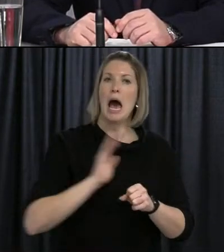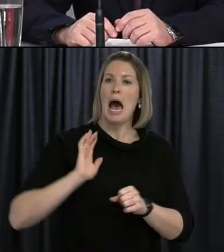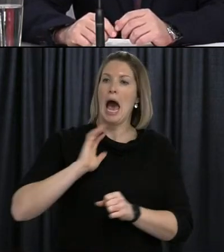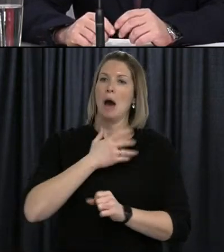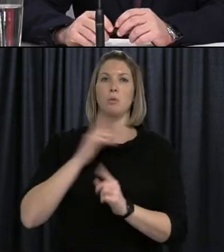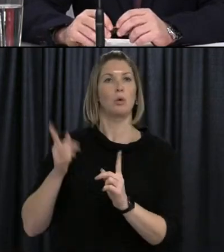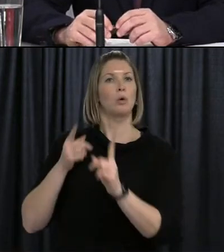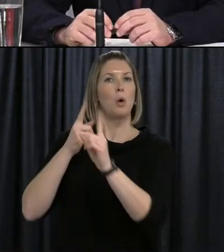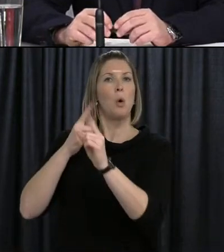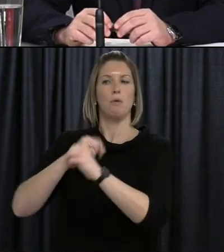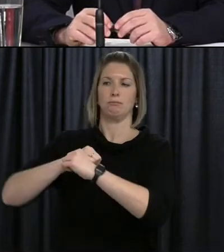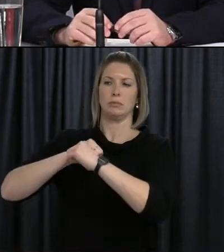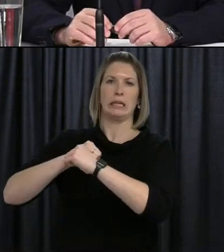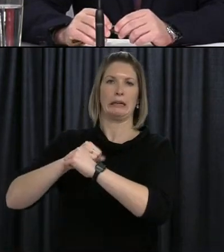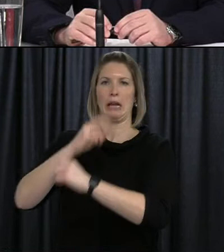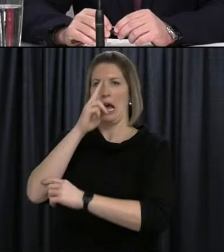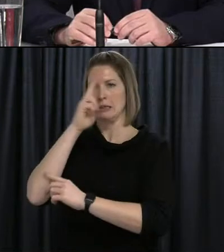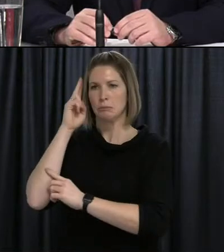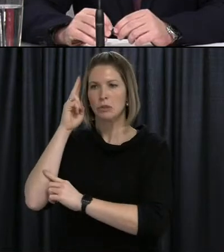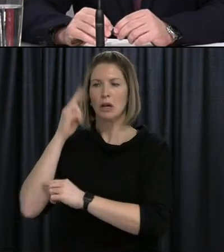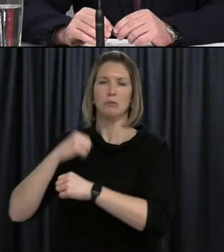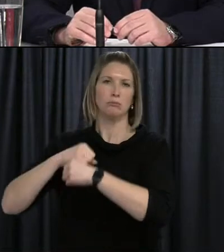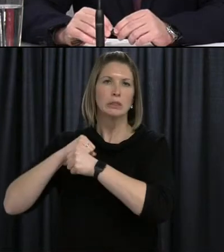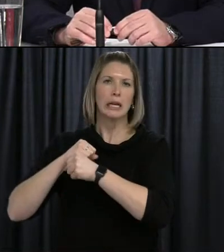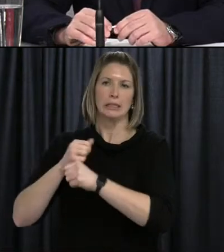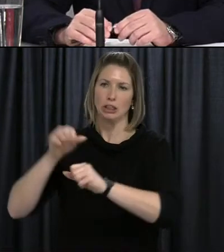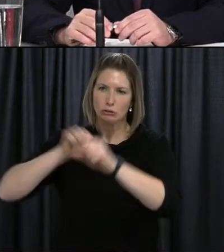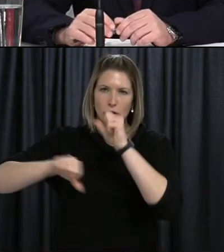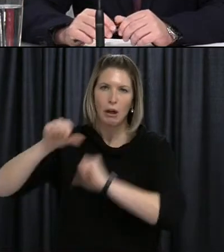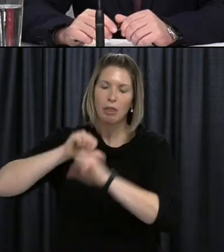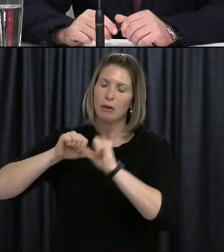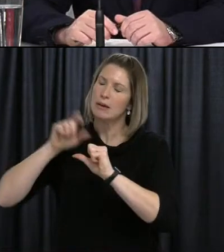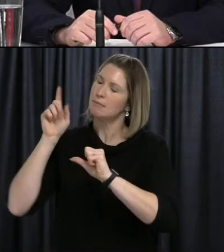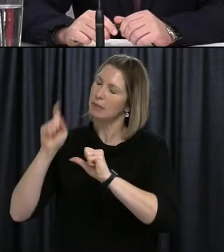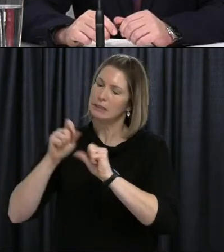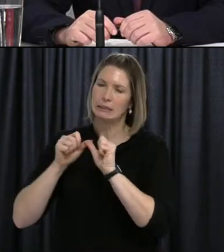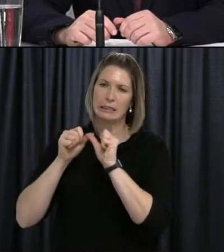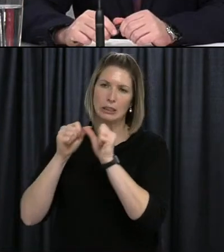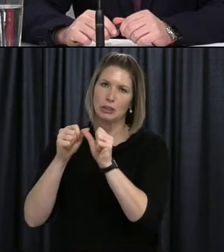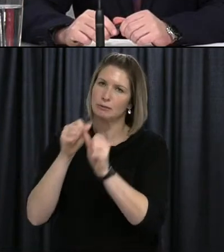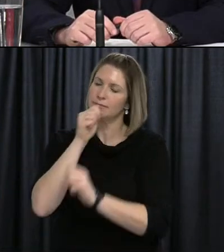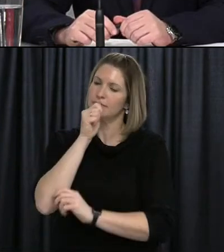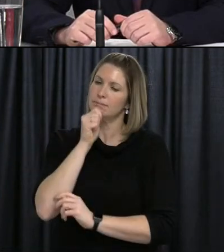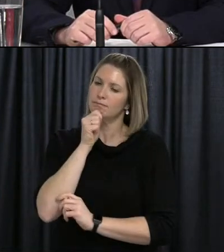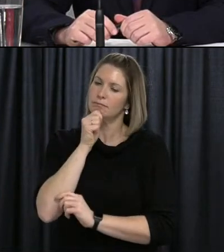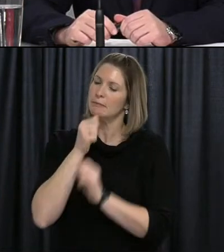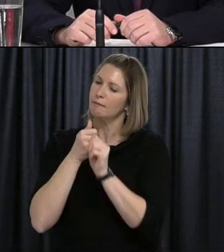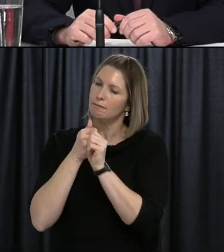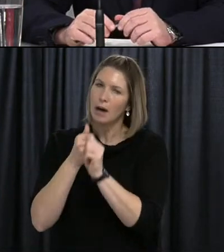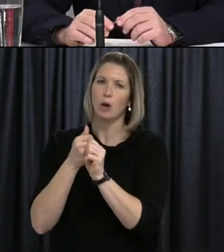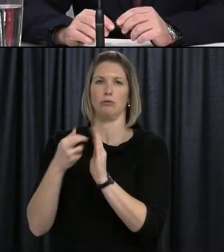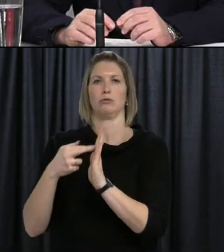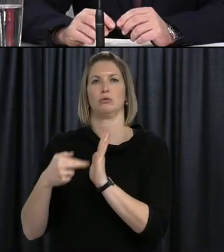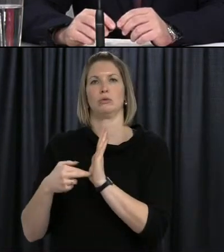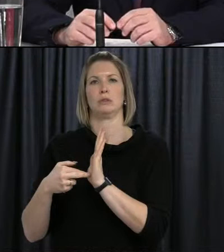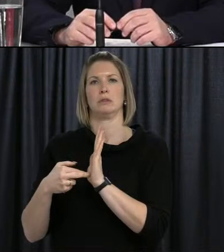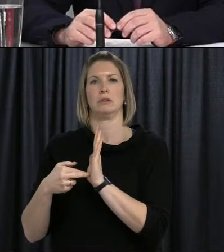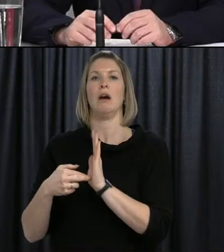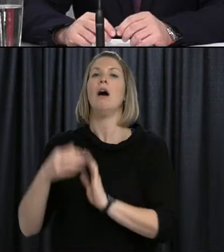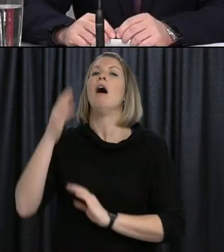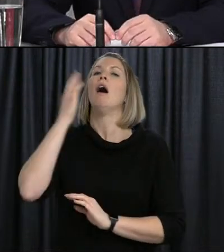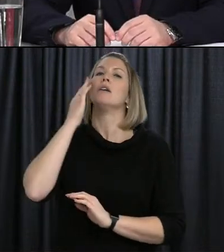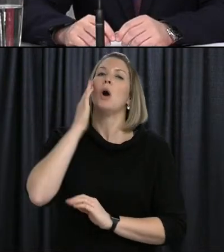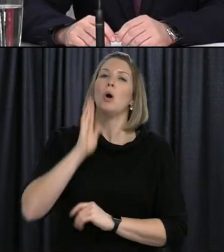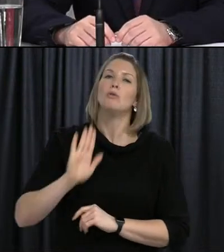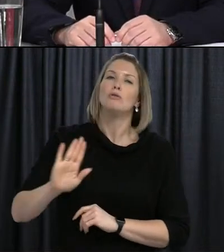goal, and so for this reason, we cannot let our guard down. We must stay the course. I know that many of you are anxious